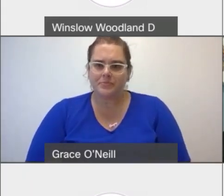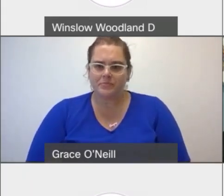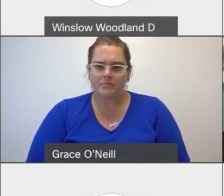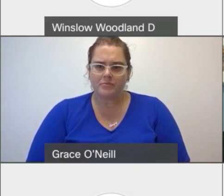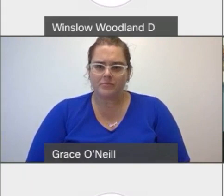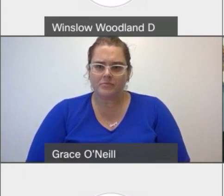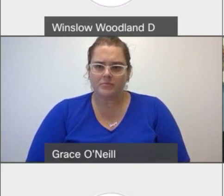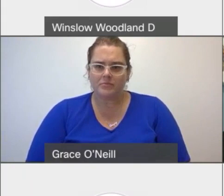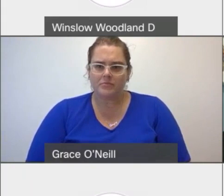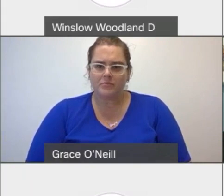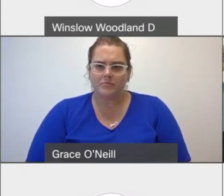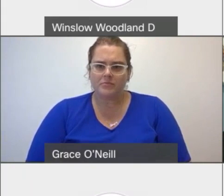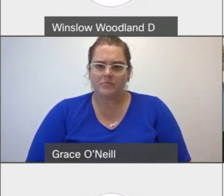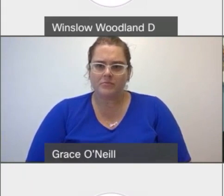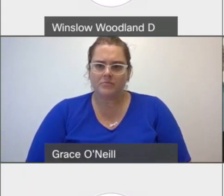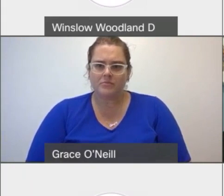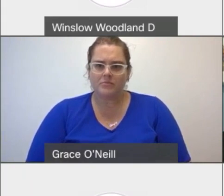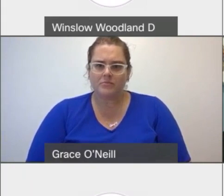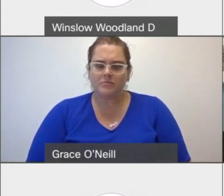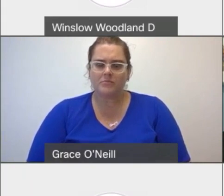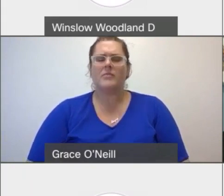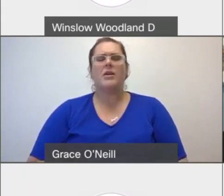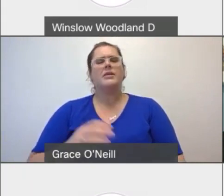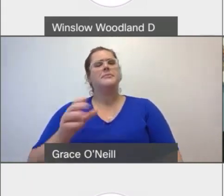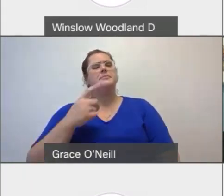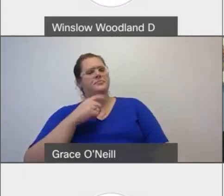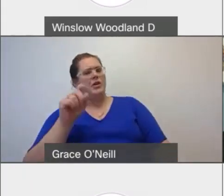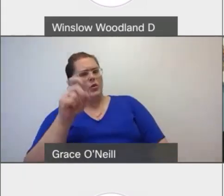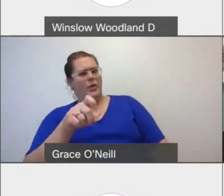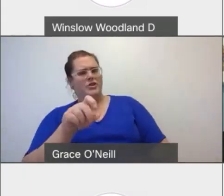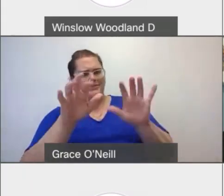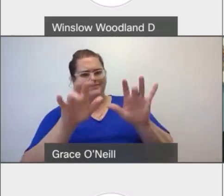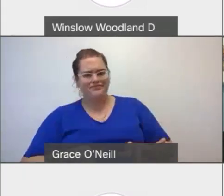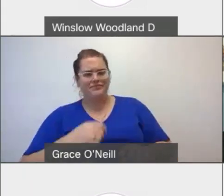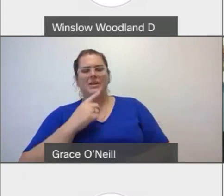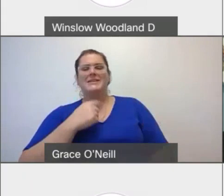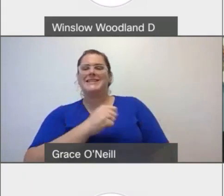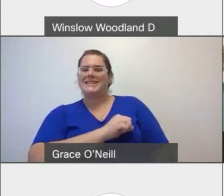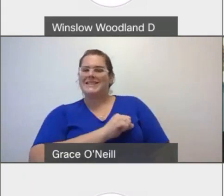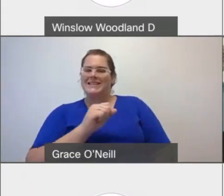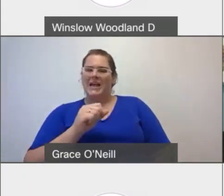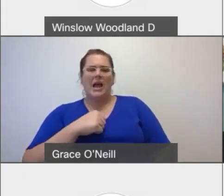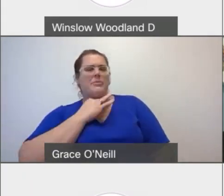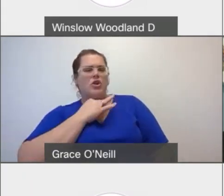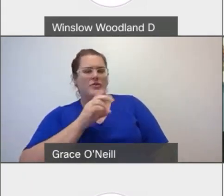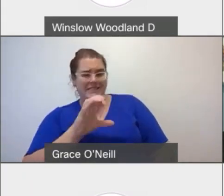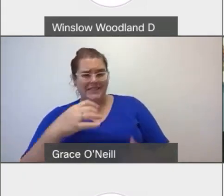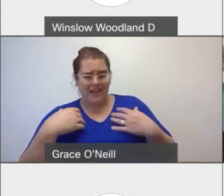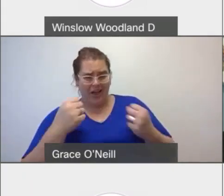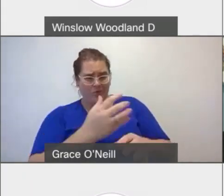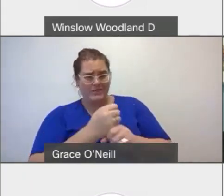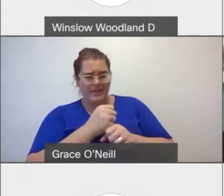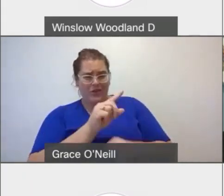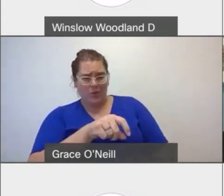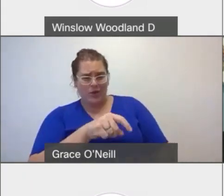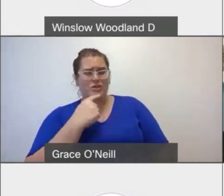I'm curious if DC Health has received this question. A staff submitted a letter from an attorney stating that he is following